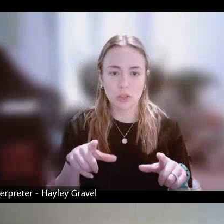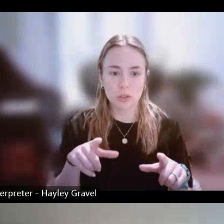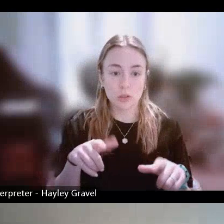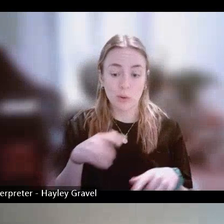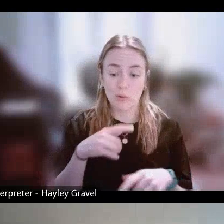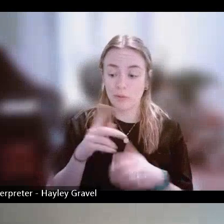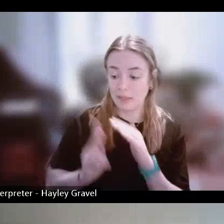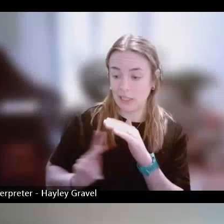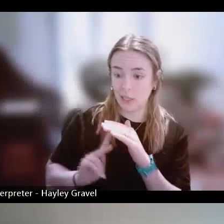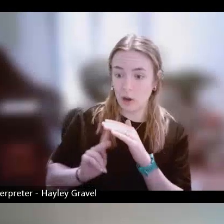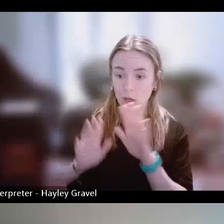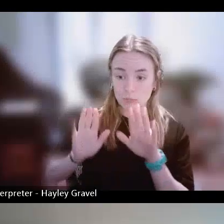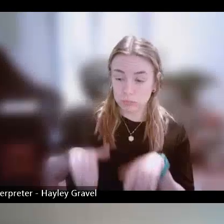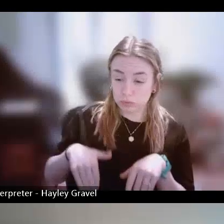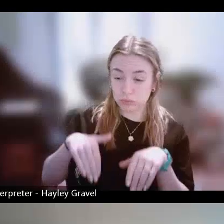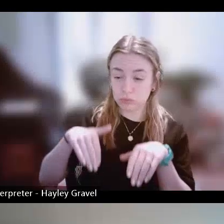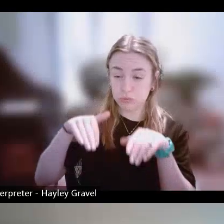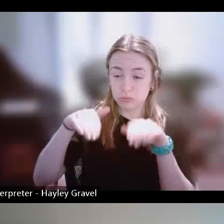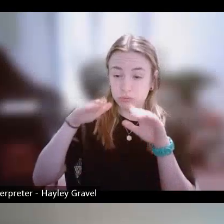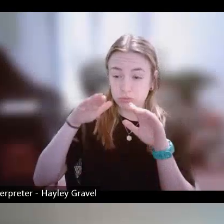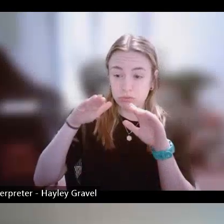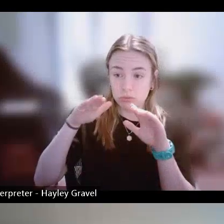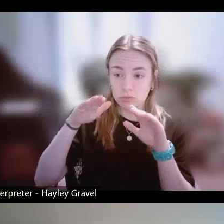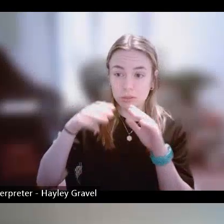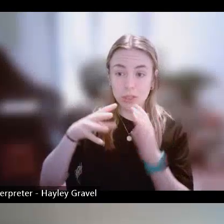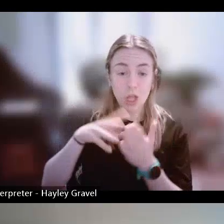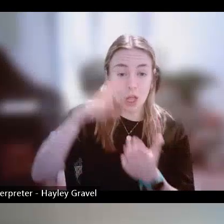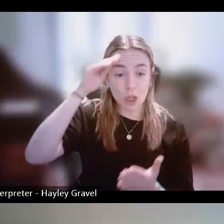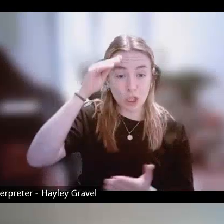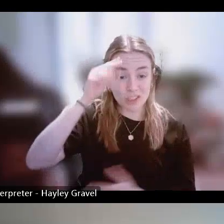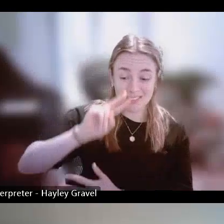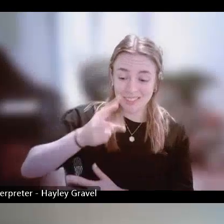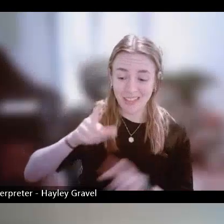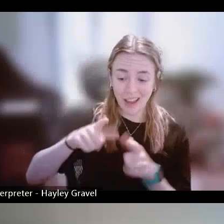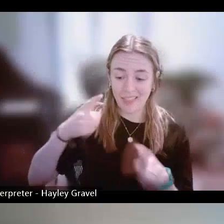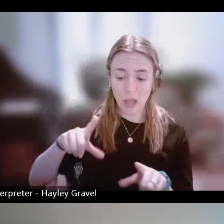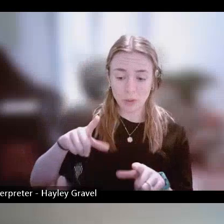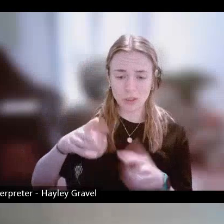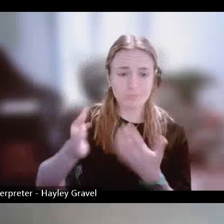brain. So it's not as hard for those students to pick up and